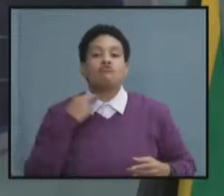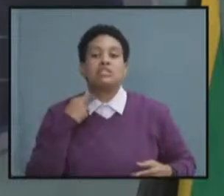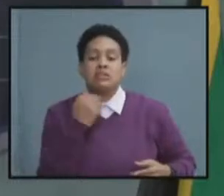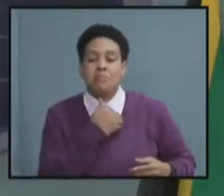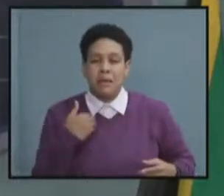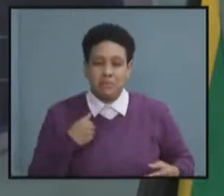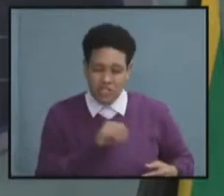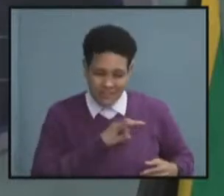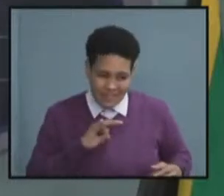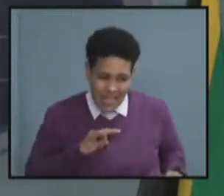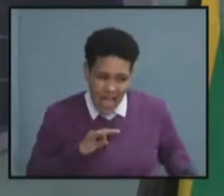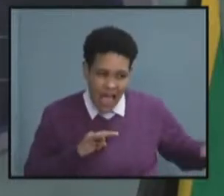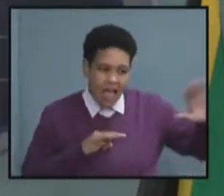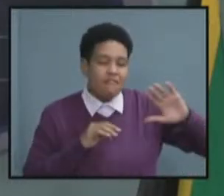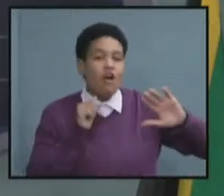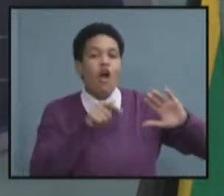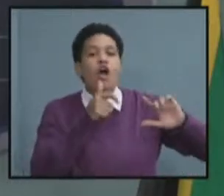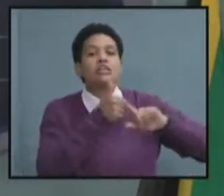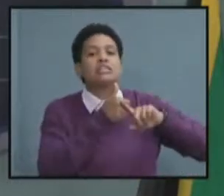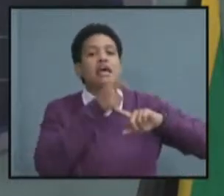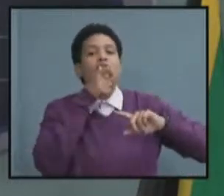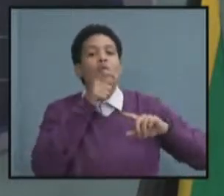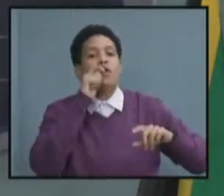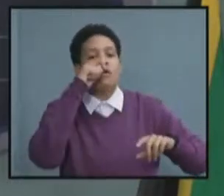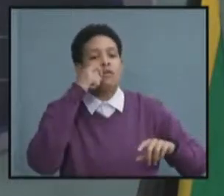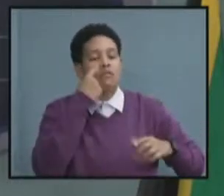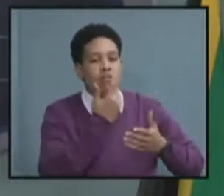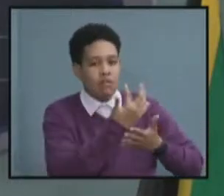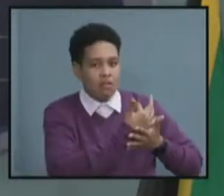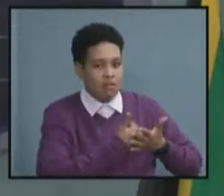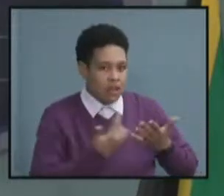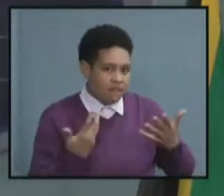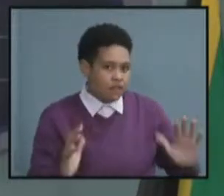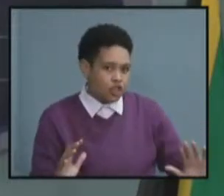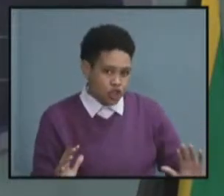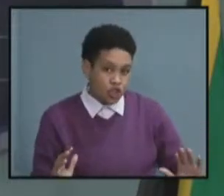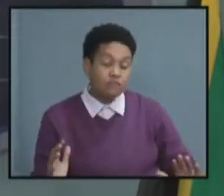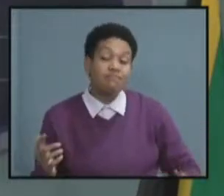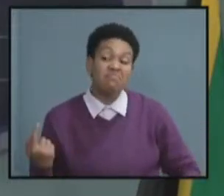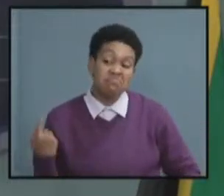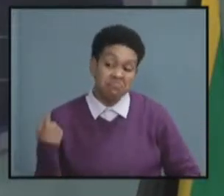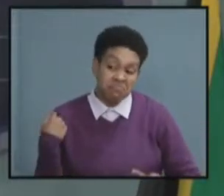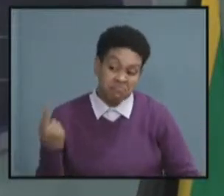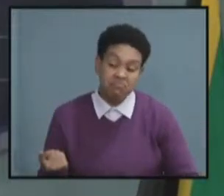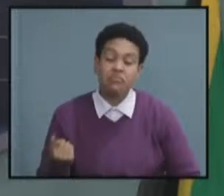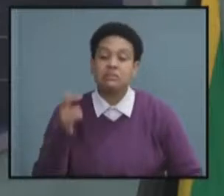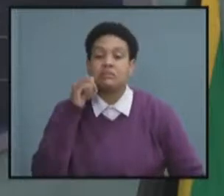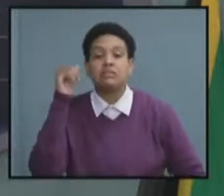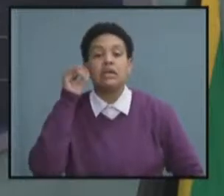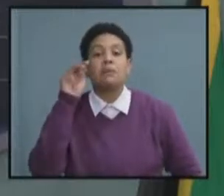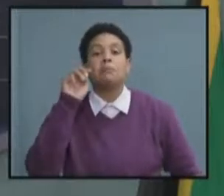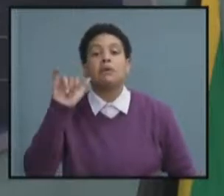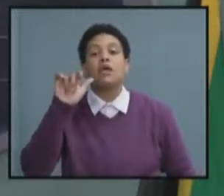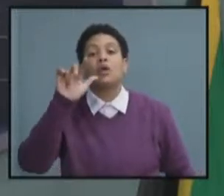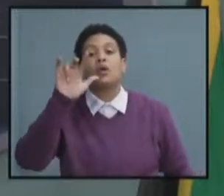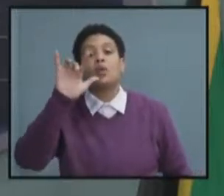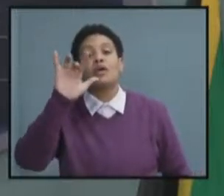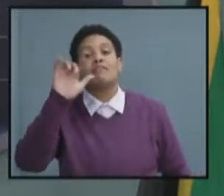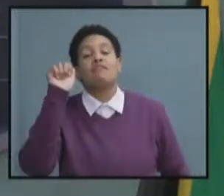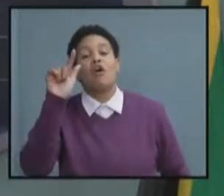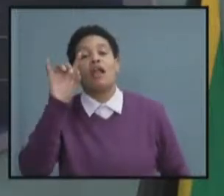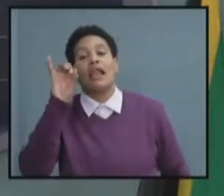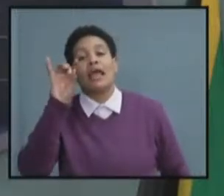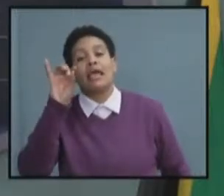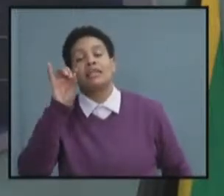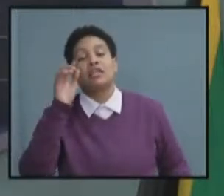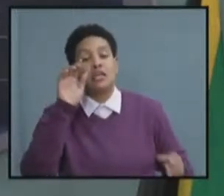staff, all of whom have been sampled. Up to yesterday, May 25th, all 80 permanent staff